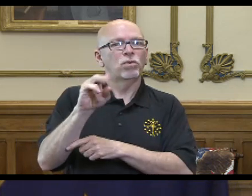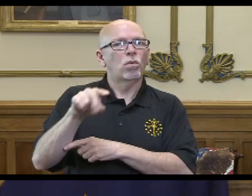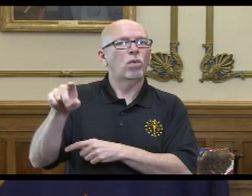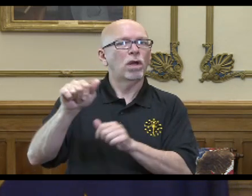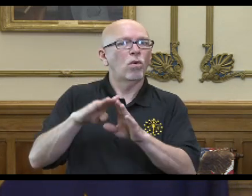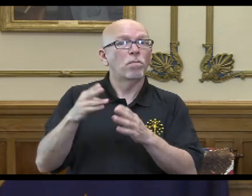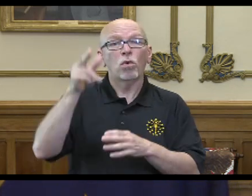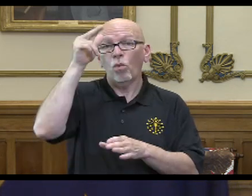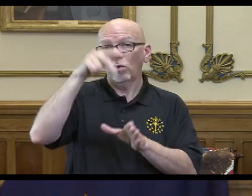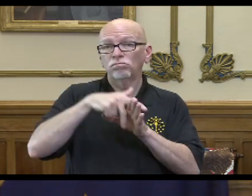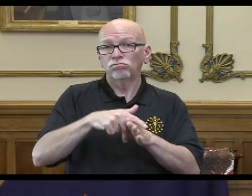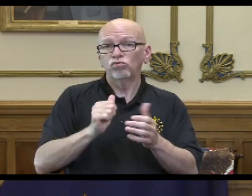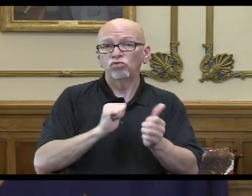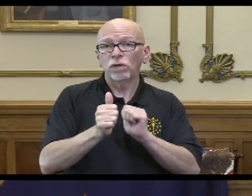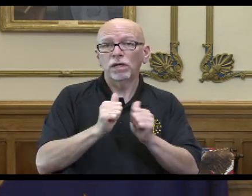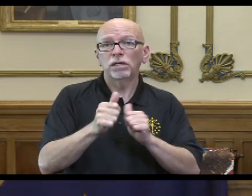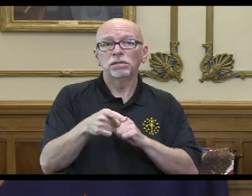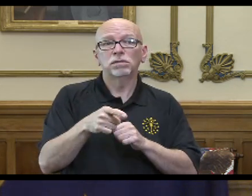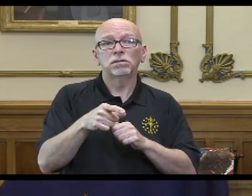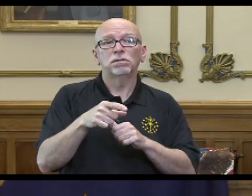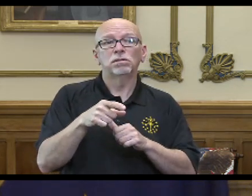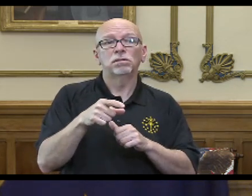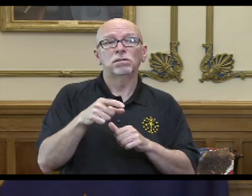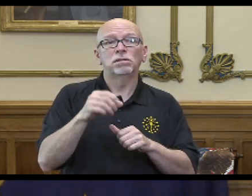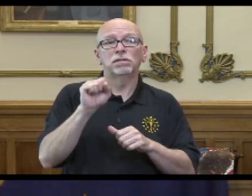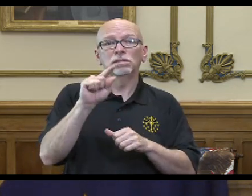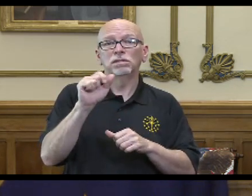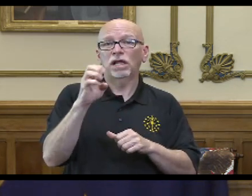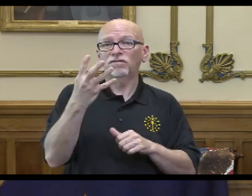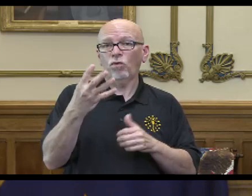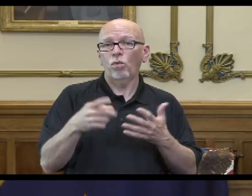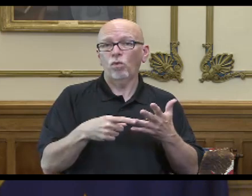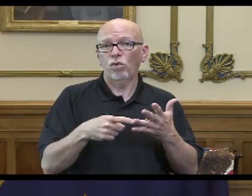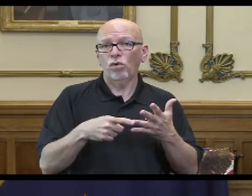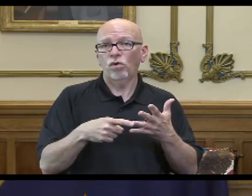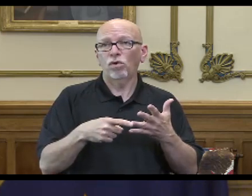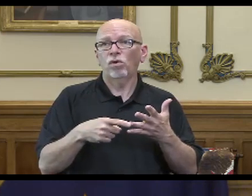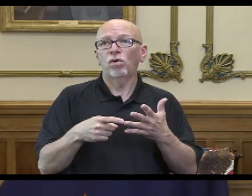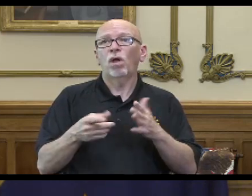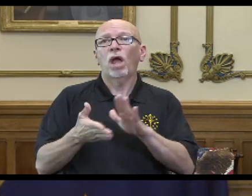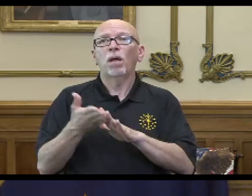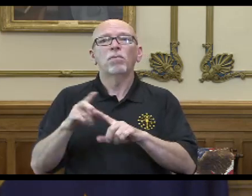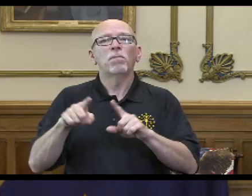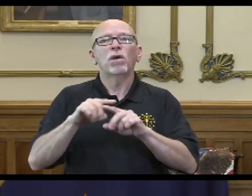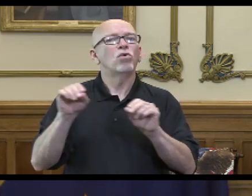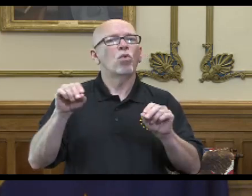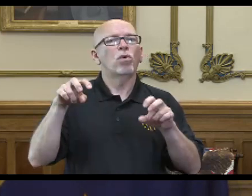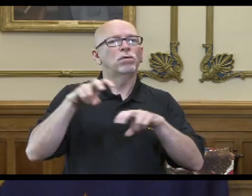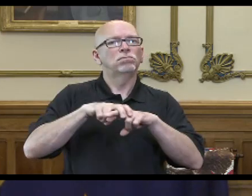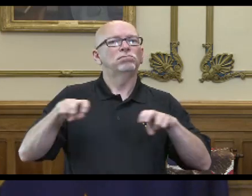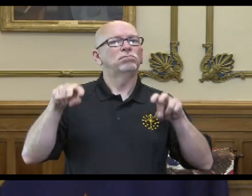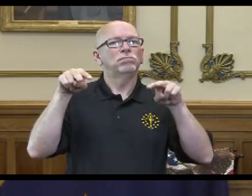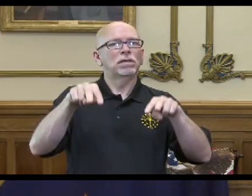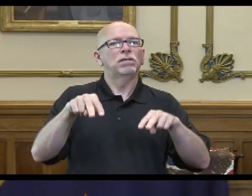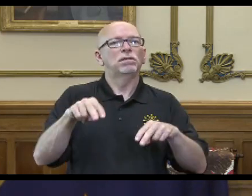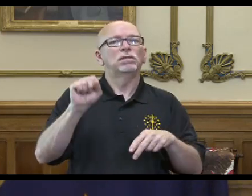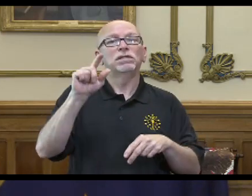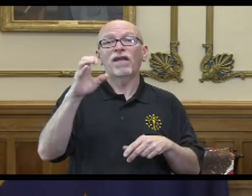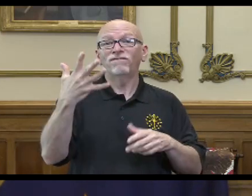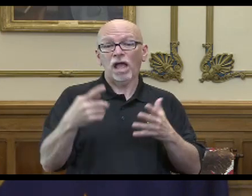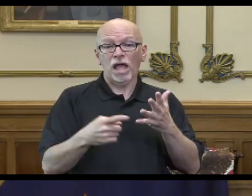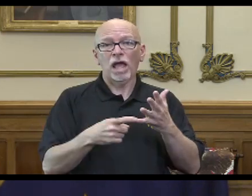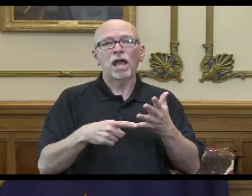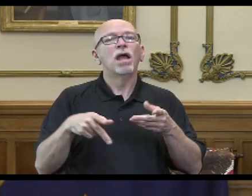Horse racing is in stage 4, operates with no spectators, and then in stage 5